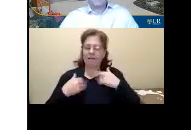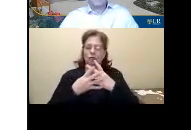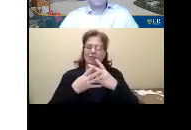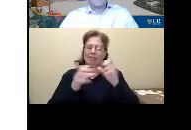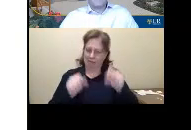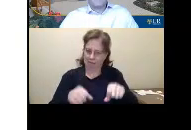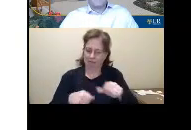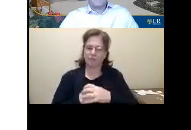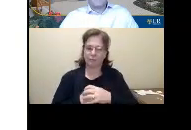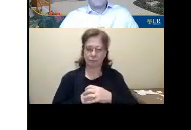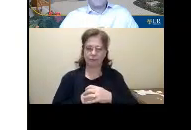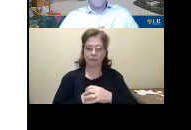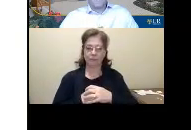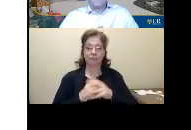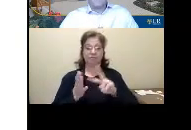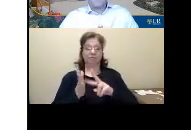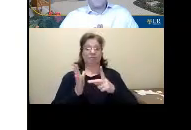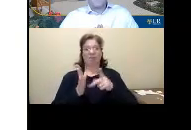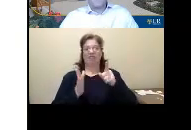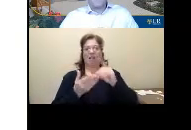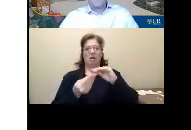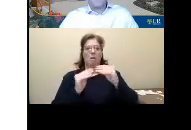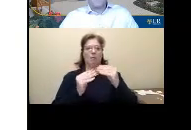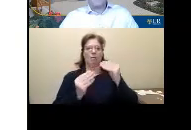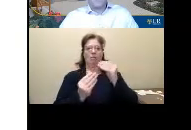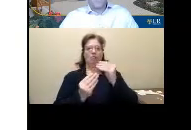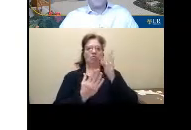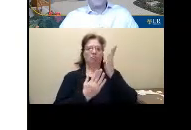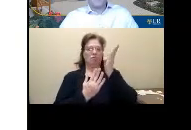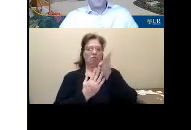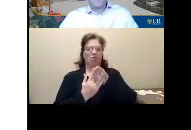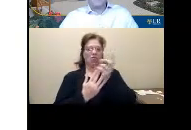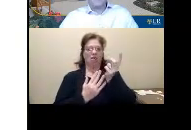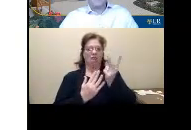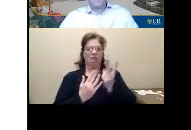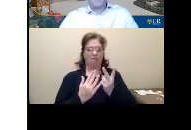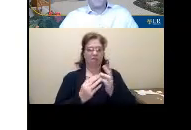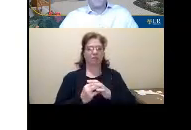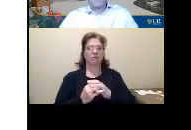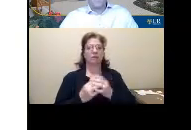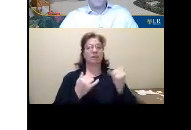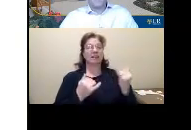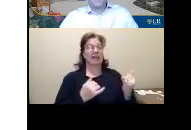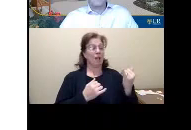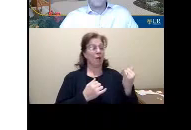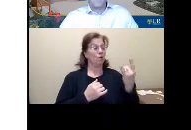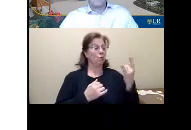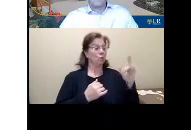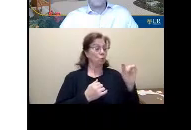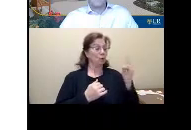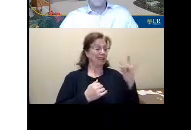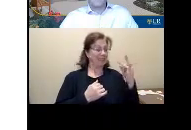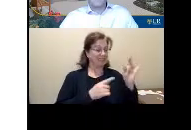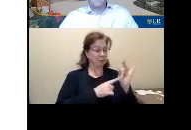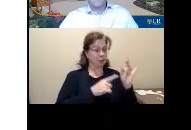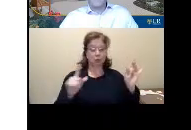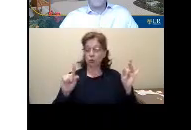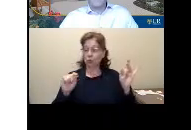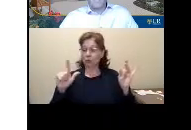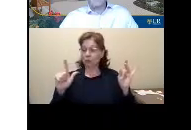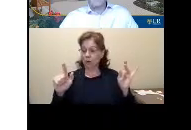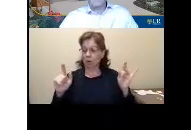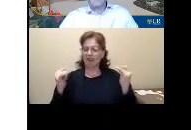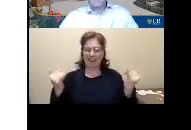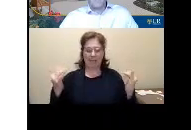that's really taking this number and cutting it in half. Fortunately, we've made some progress from 2018 to 2021, where the rates nationally are more